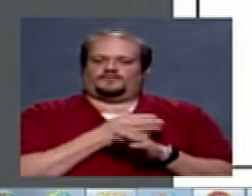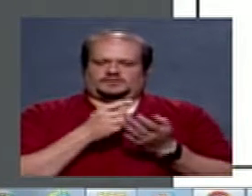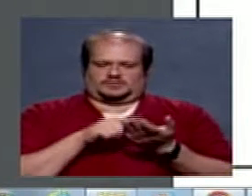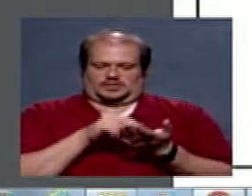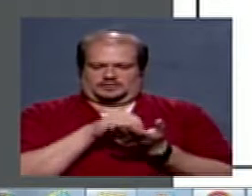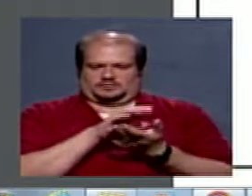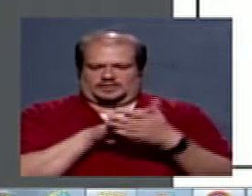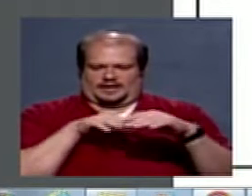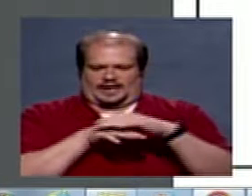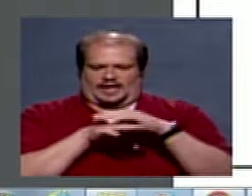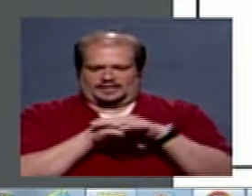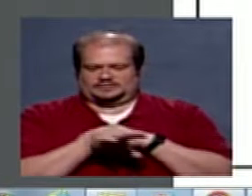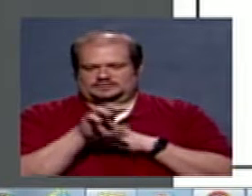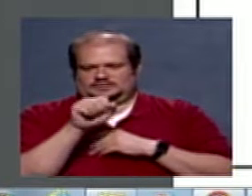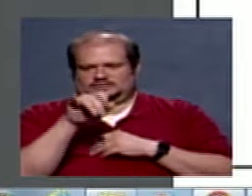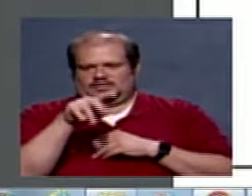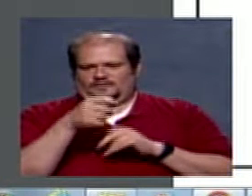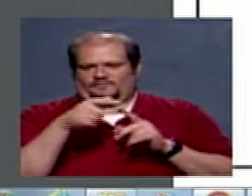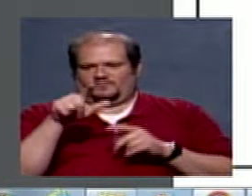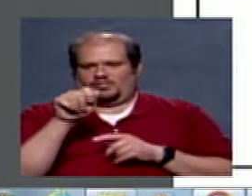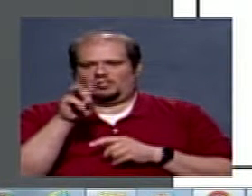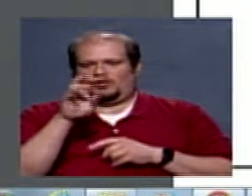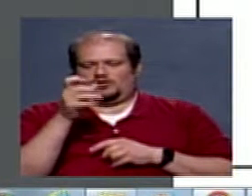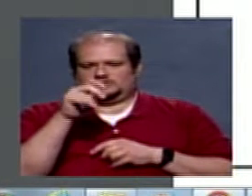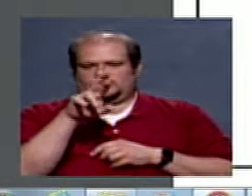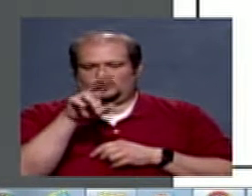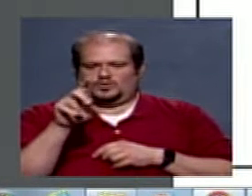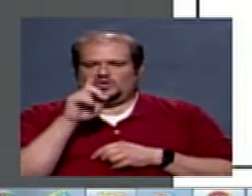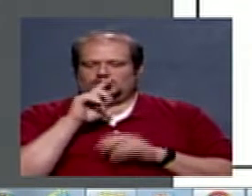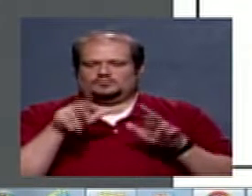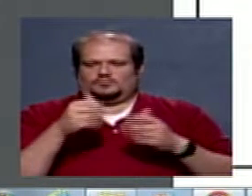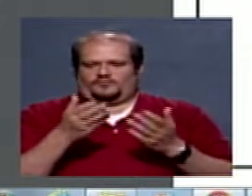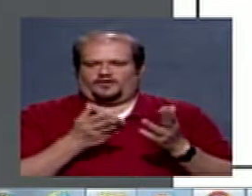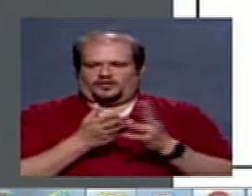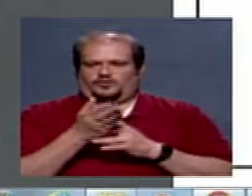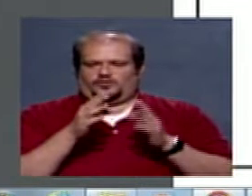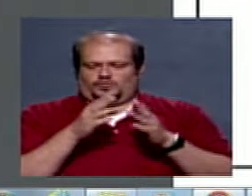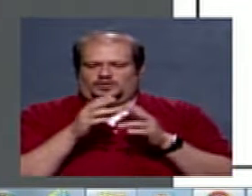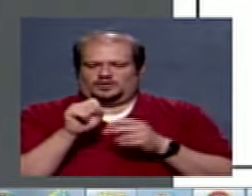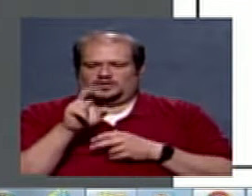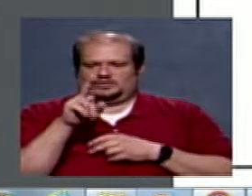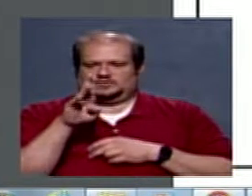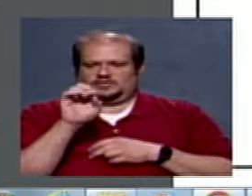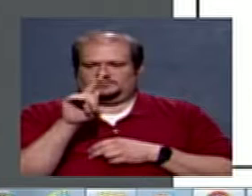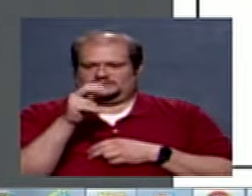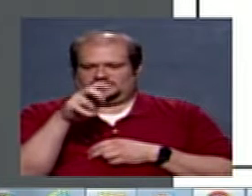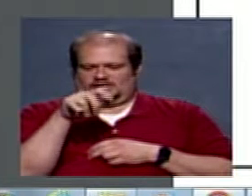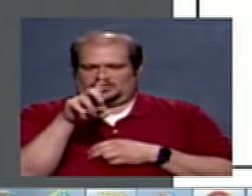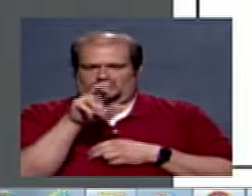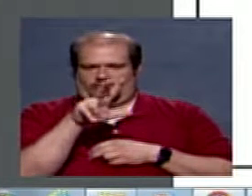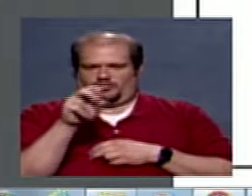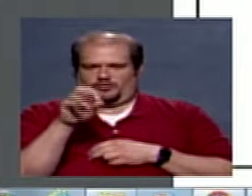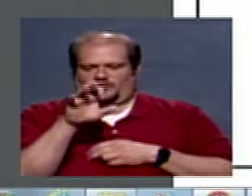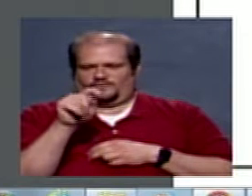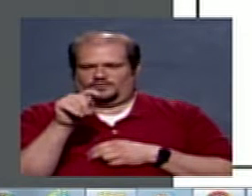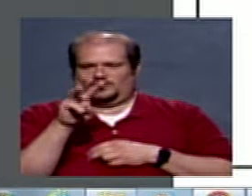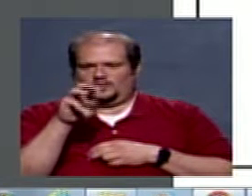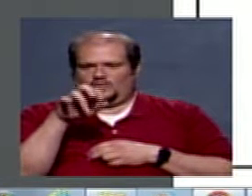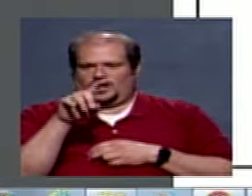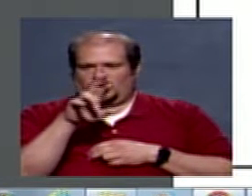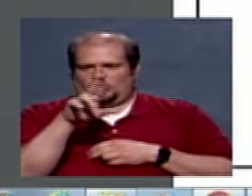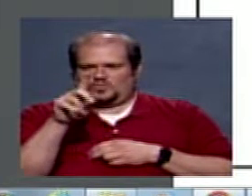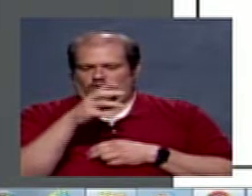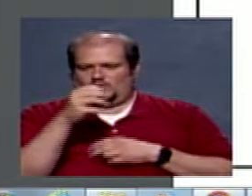noted, access to the site from Lawson Road is only provided via a very substandard 30-foot wide road